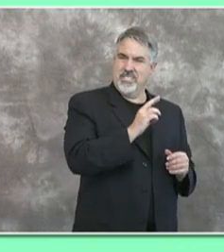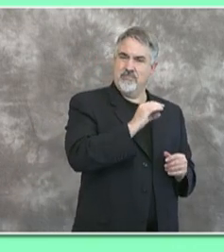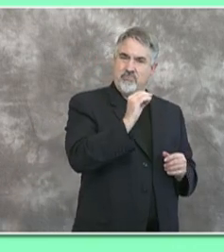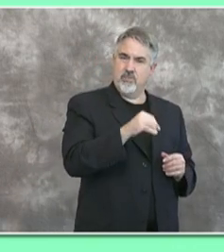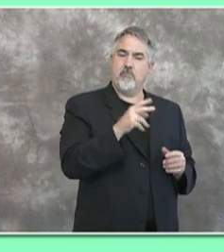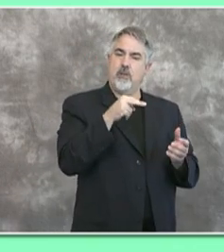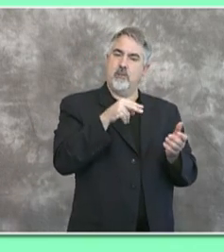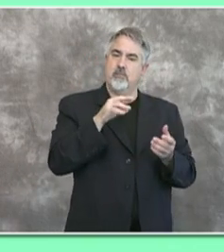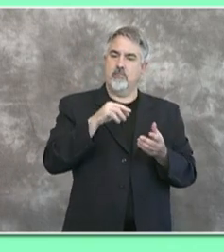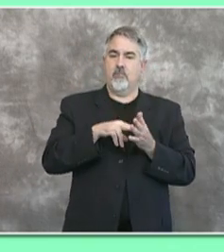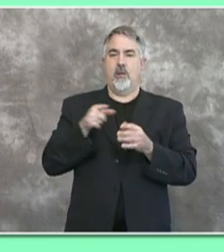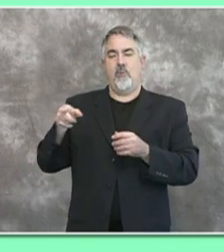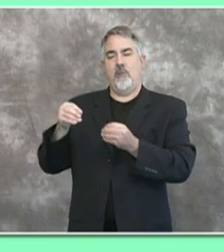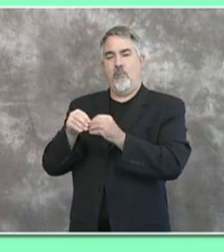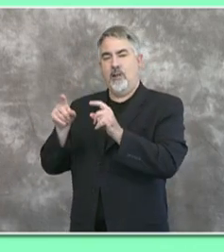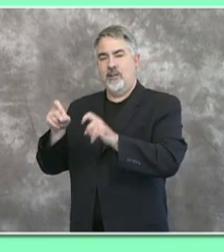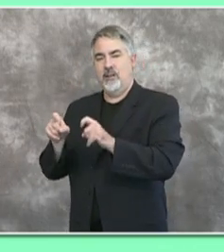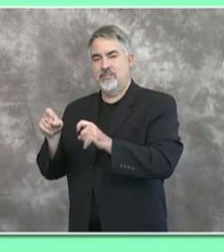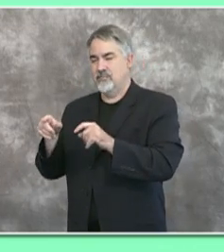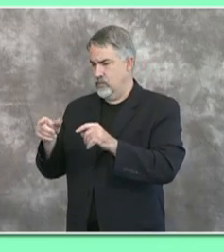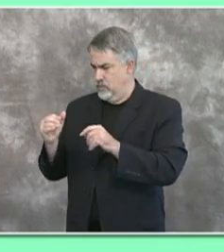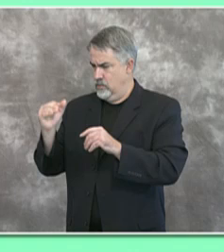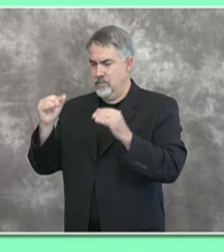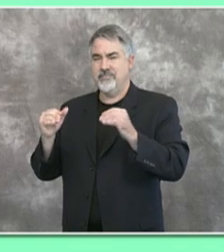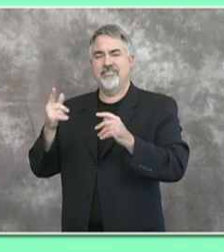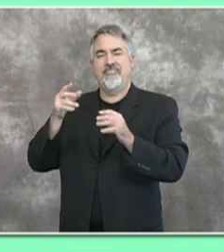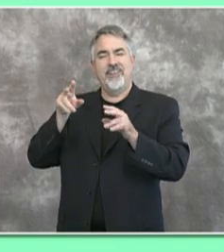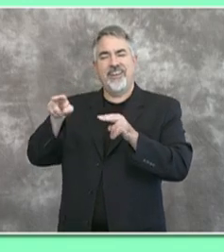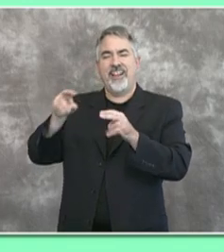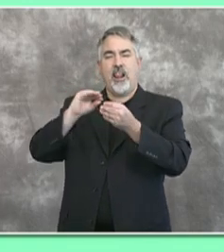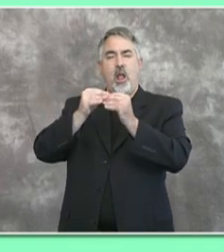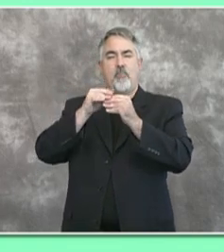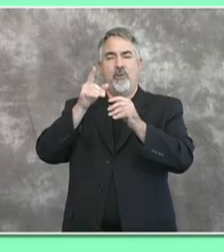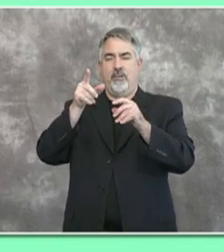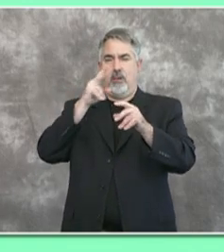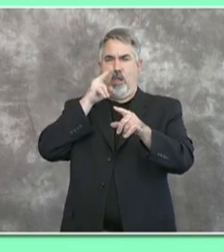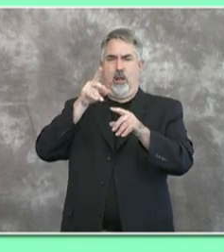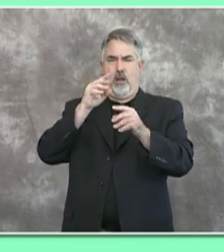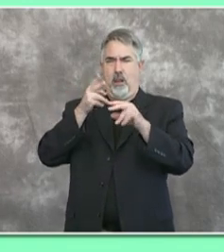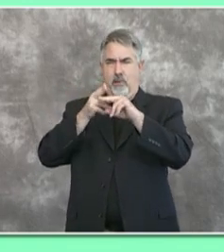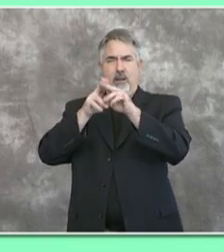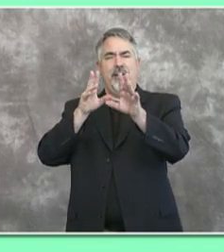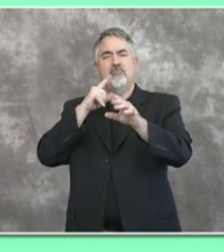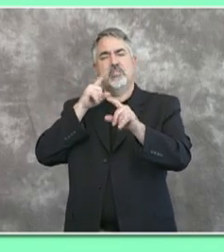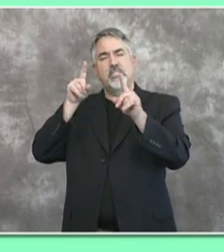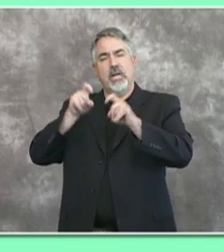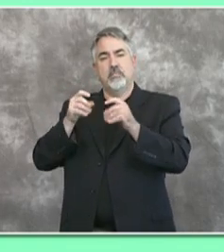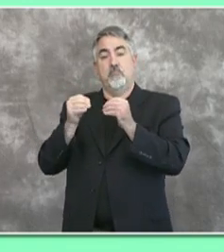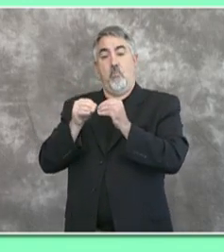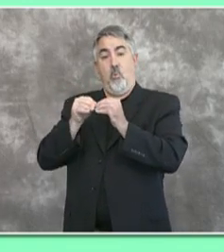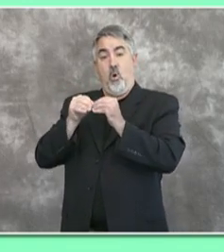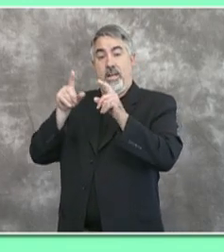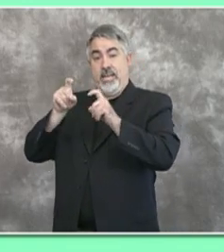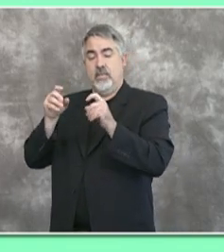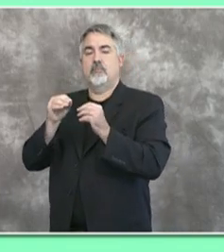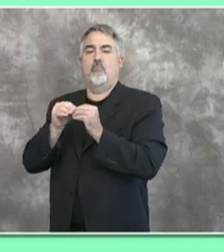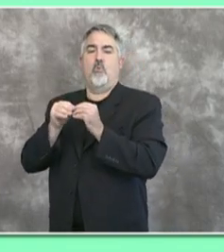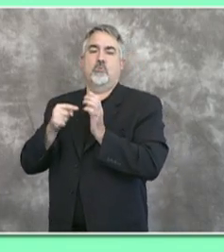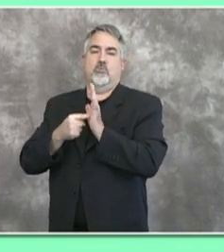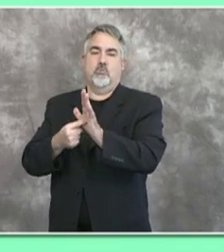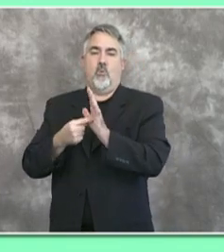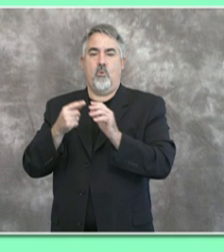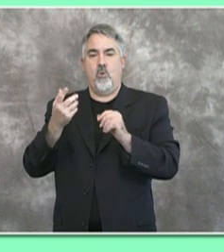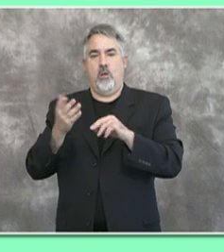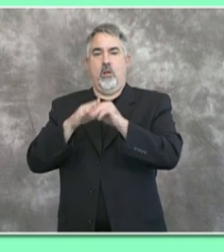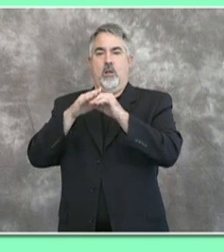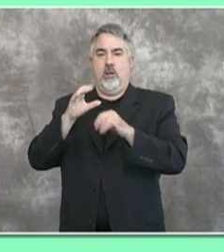tests reported. And you can look back and see various days. As you go to some of the early days of this evolution, you will see very high